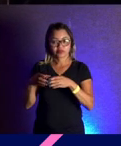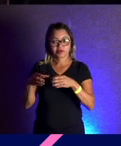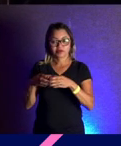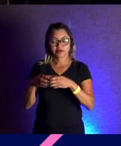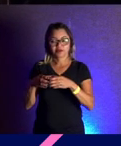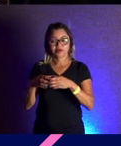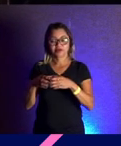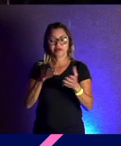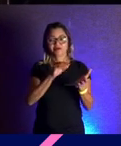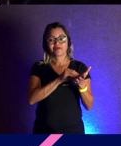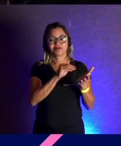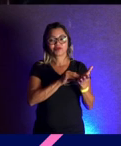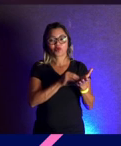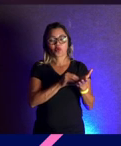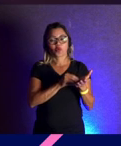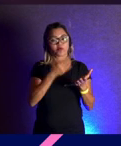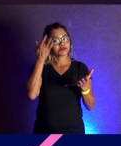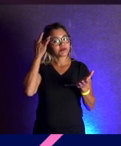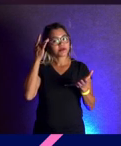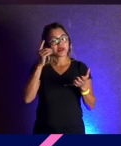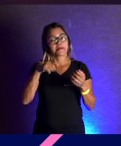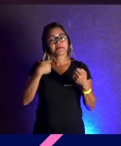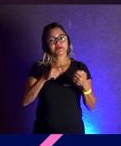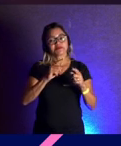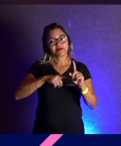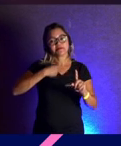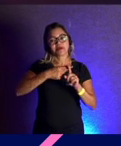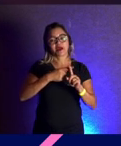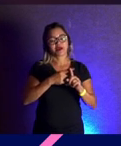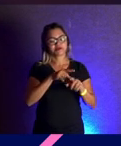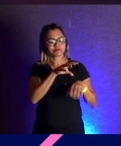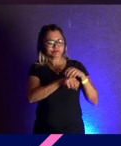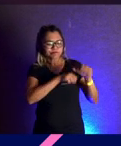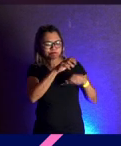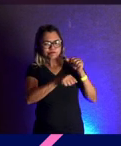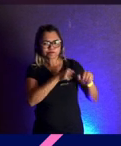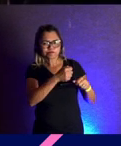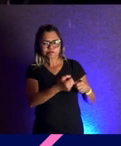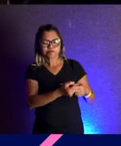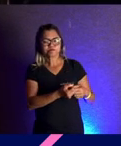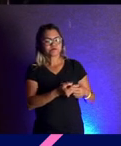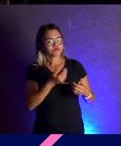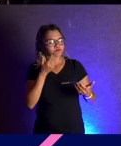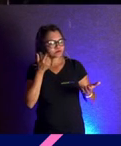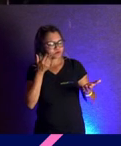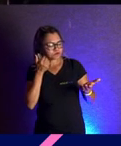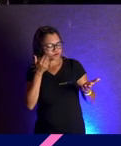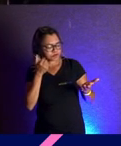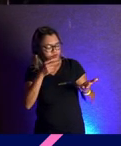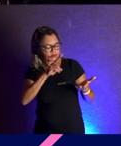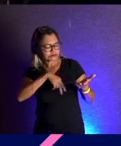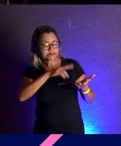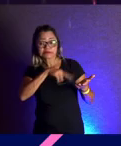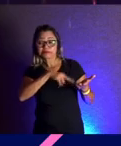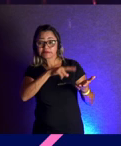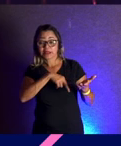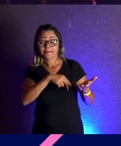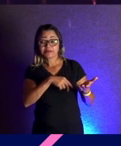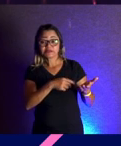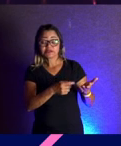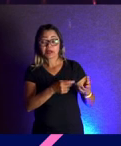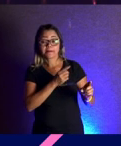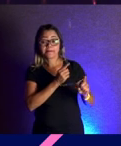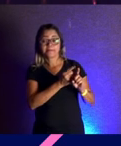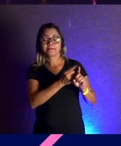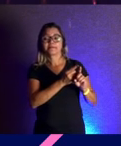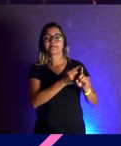you're going to need more information. That may be another data set, it may be something else, it may be rich qualitative information that will enable